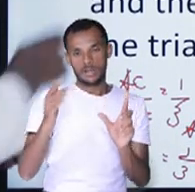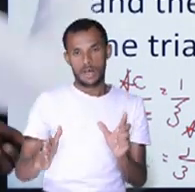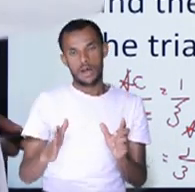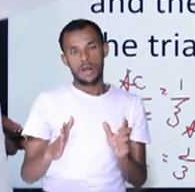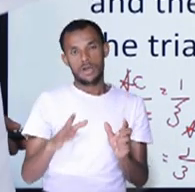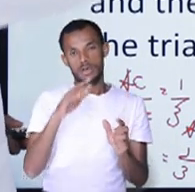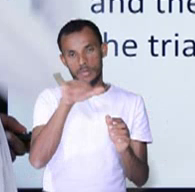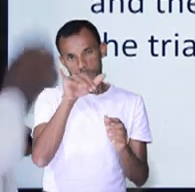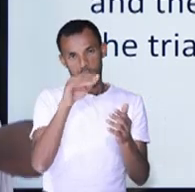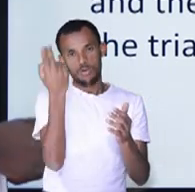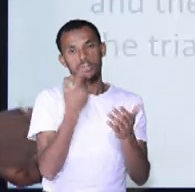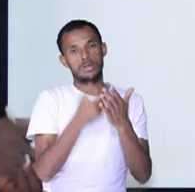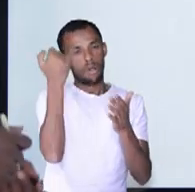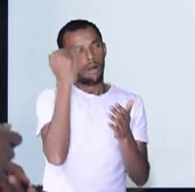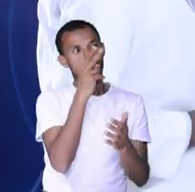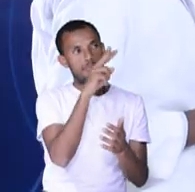idea.